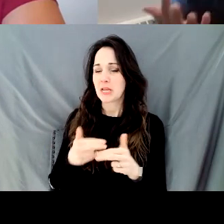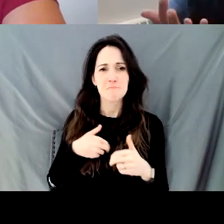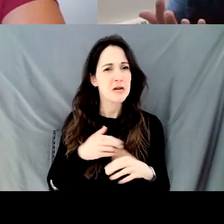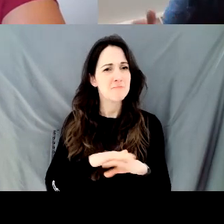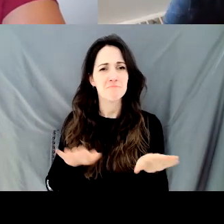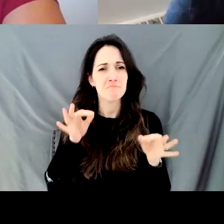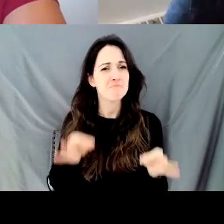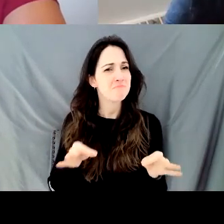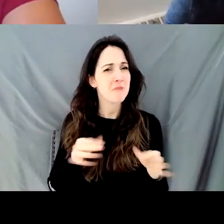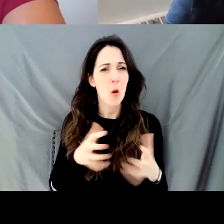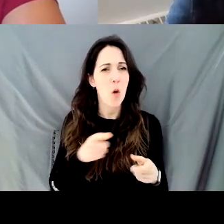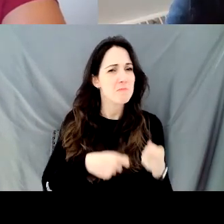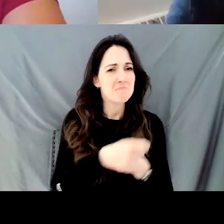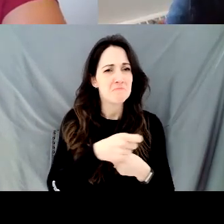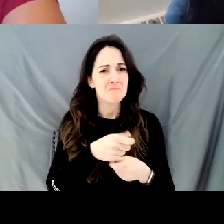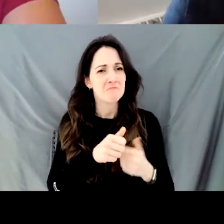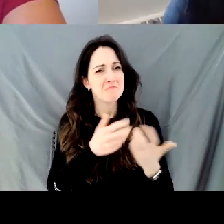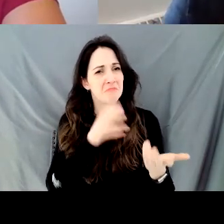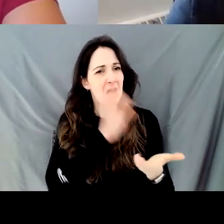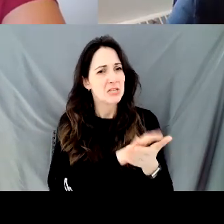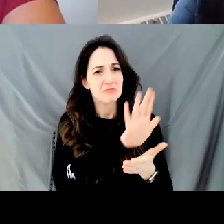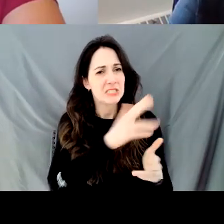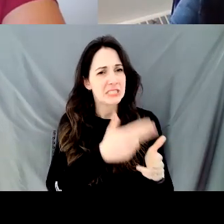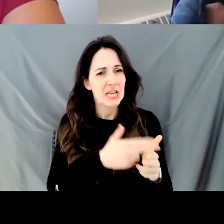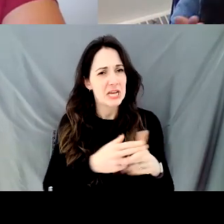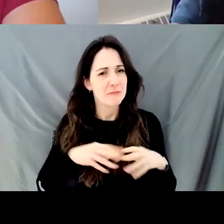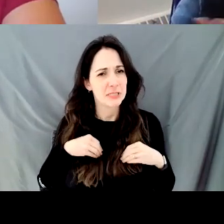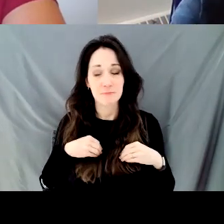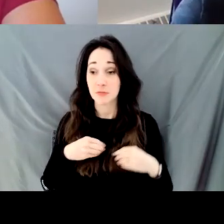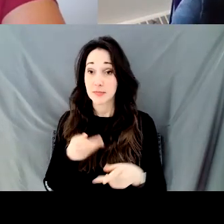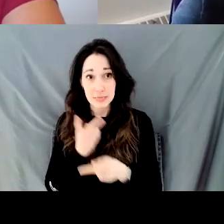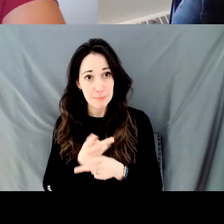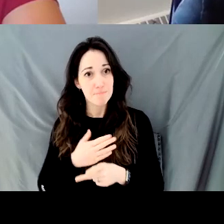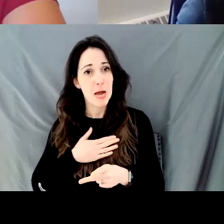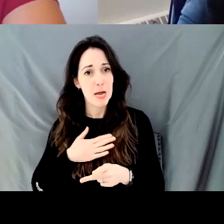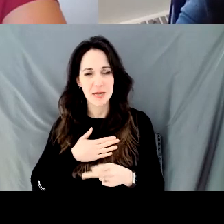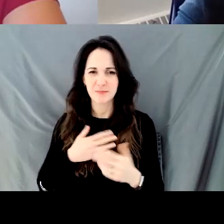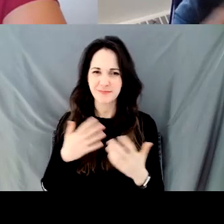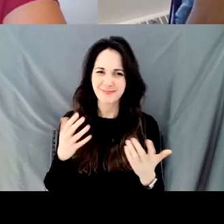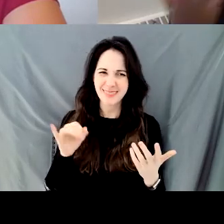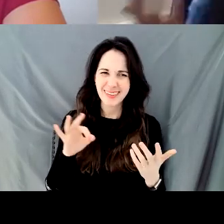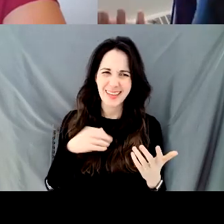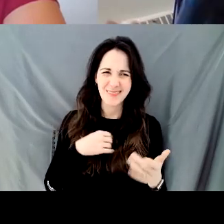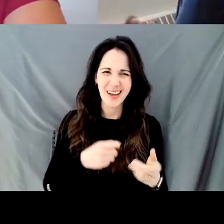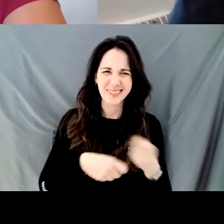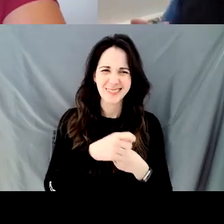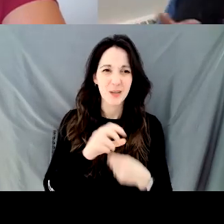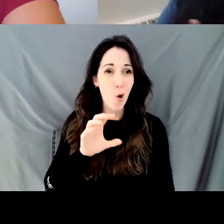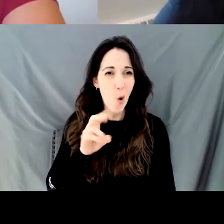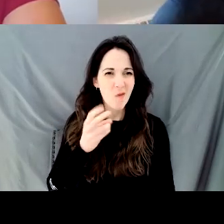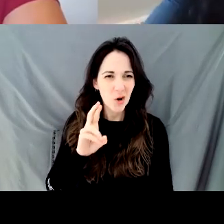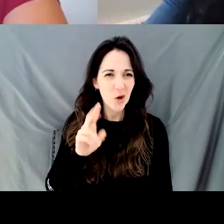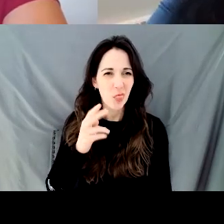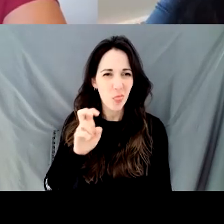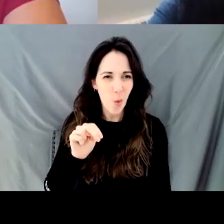like on paper, you can immediately tell who I am, right? If I changed my last name to Overgore when I showed up, it would be like, who